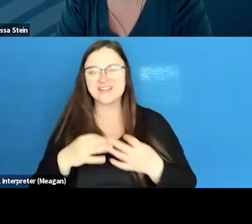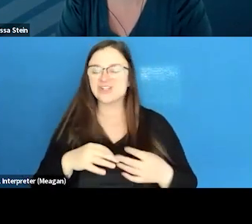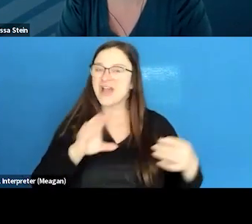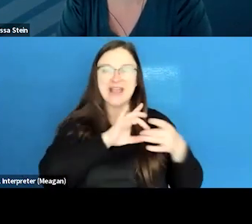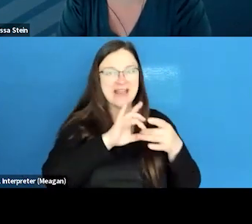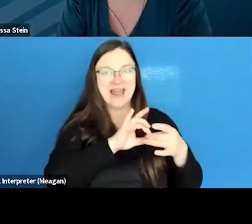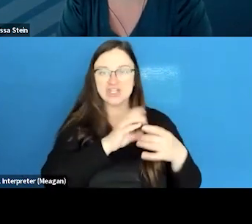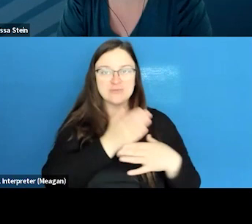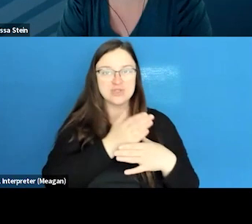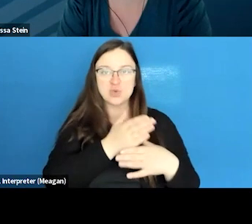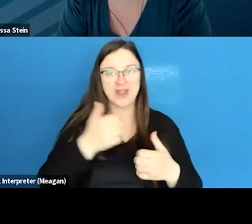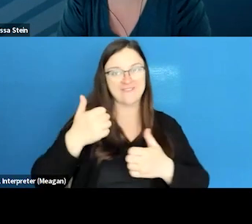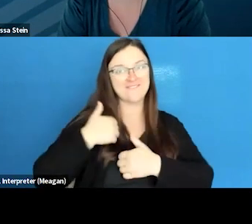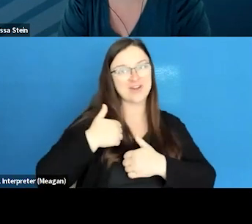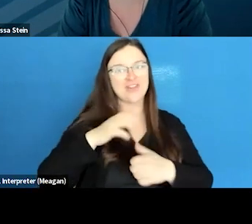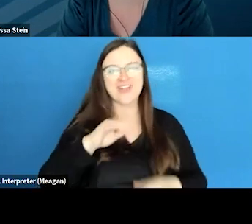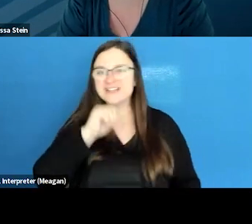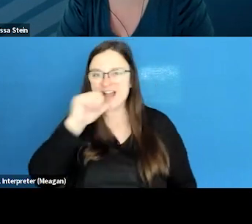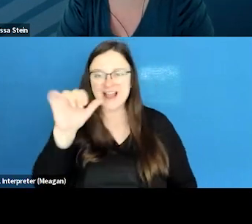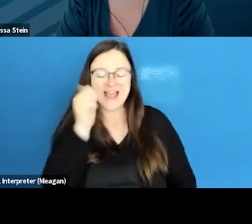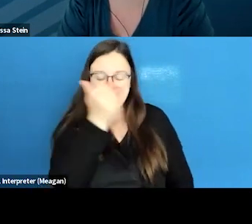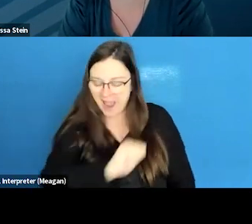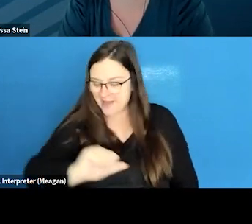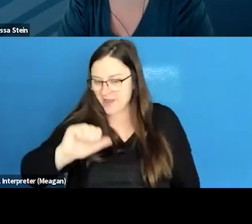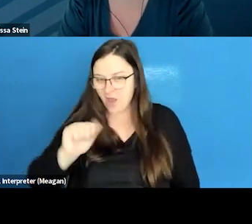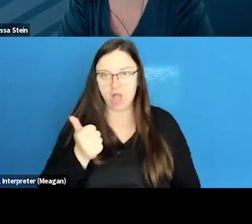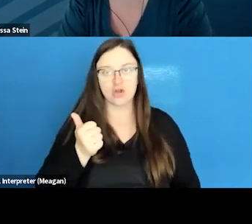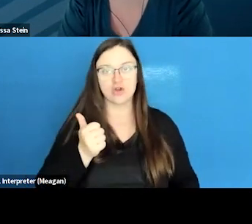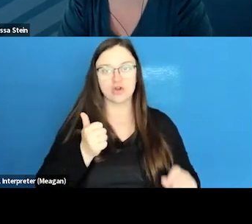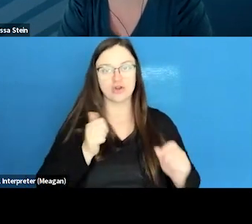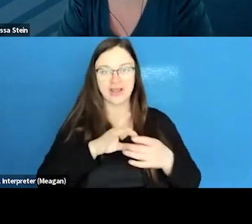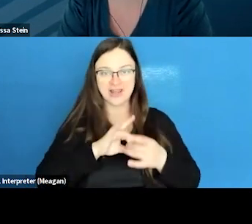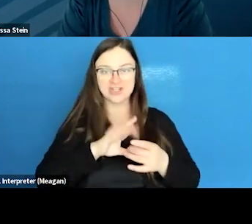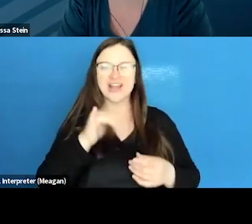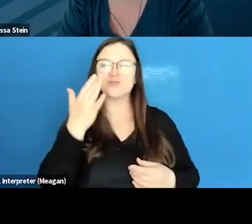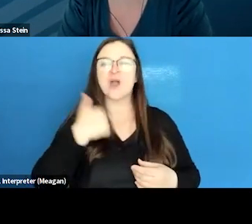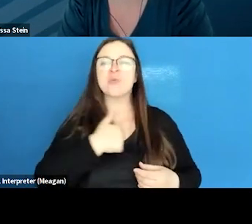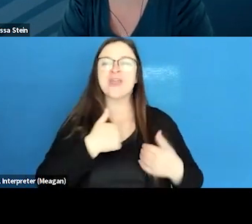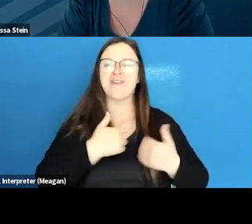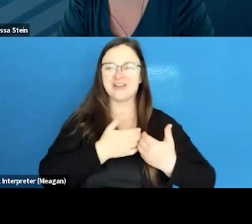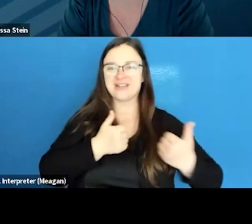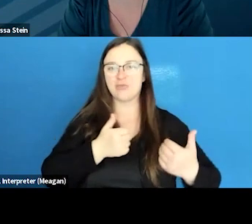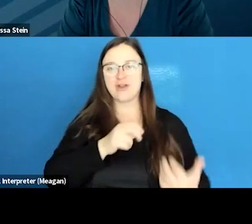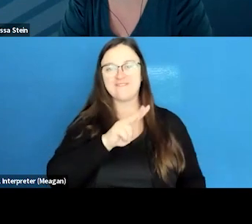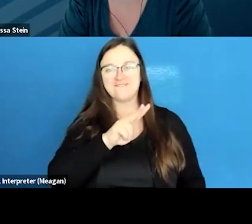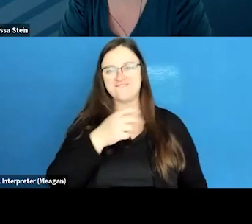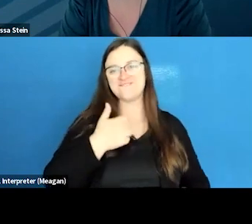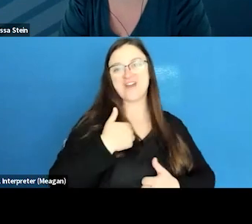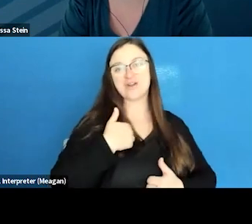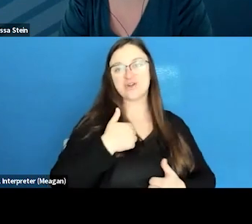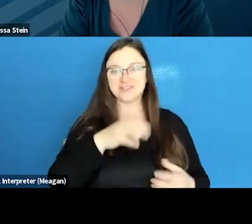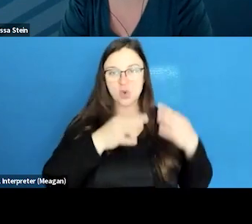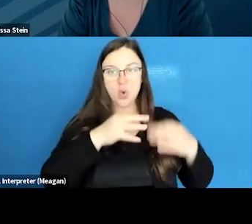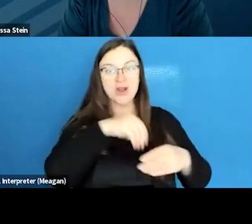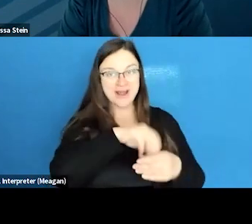veterans that's unlike any other participant. That's why we have our separate Veterans Court in Miami, because we have found